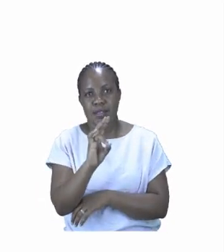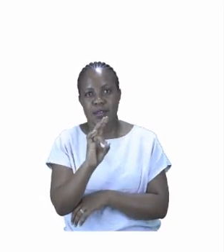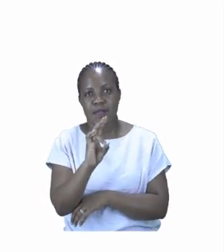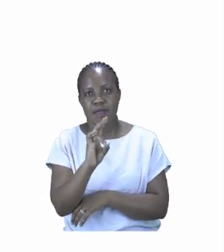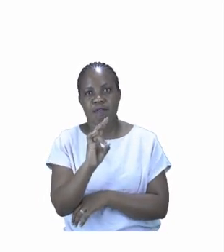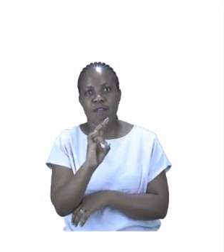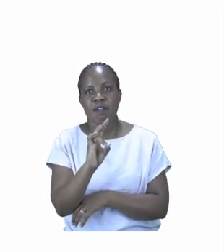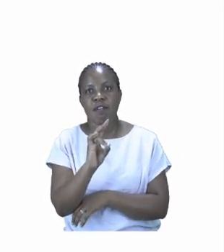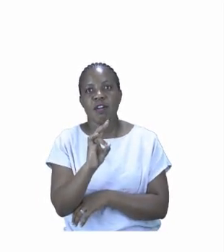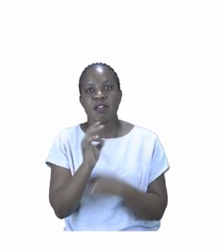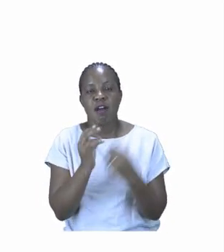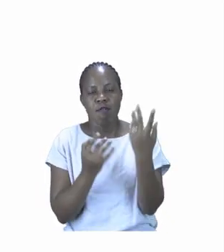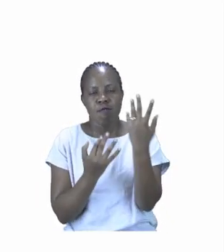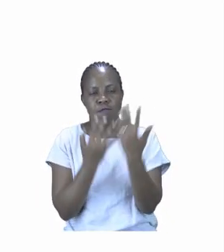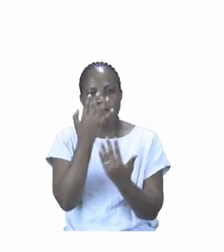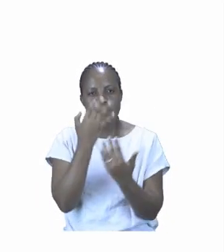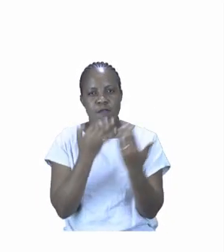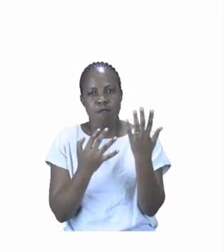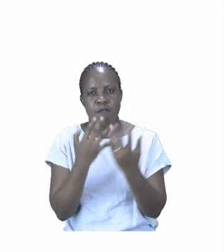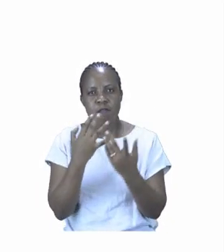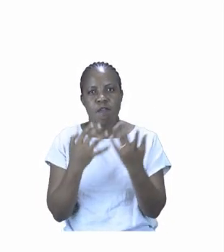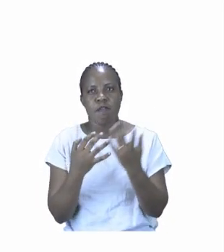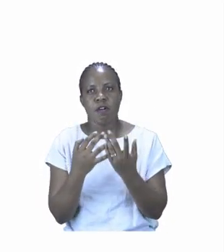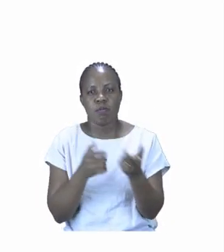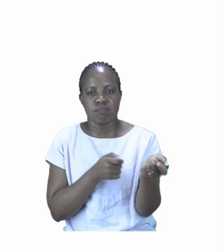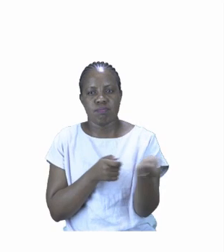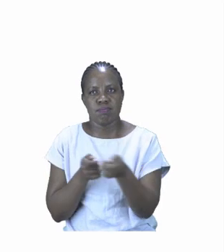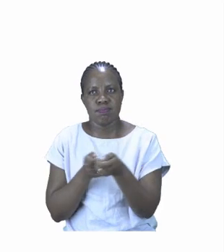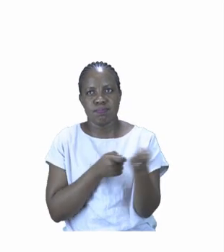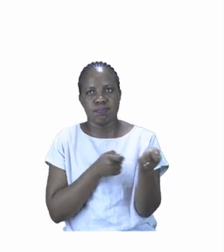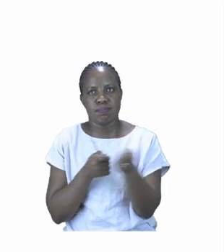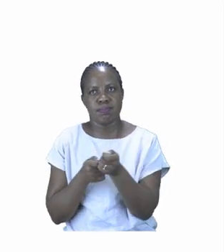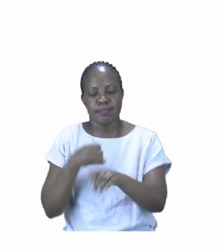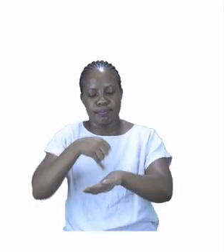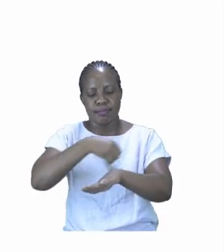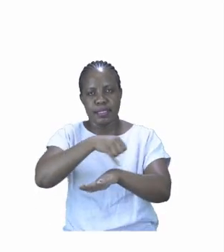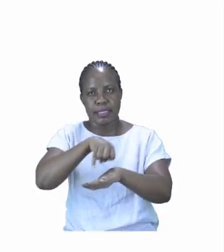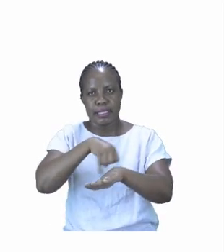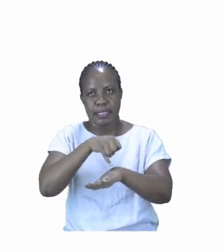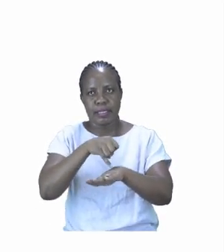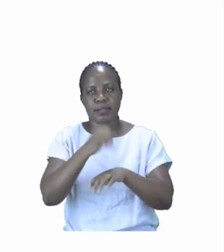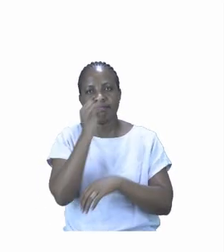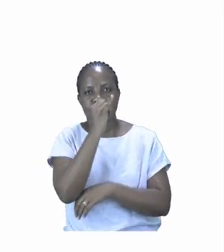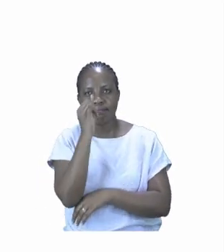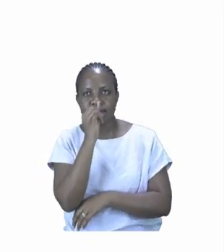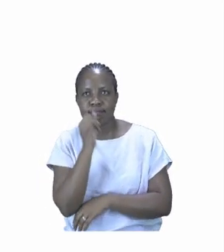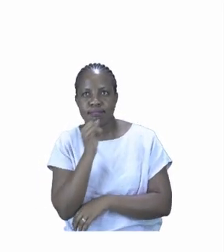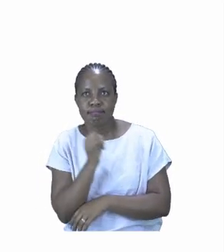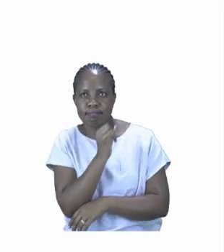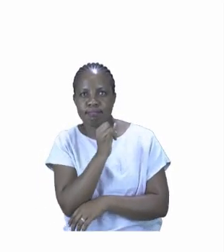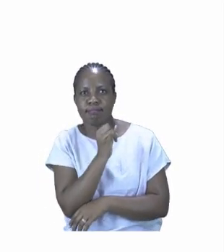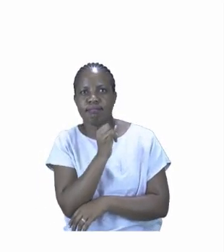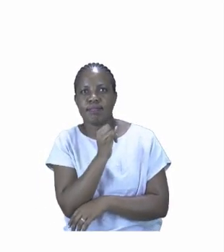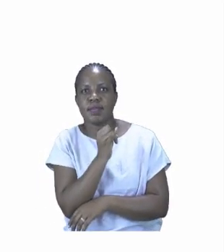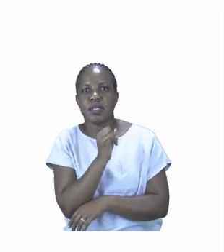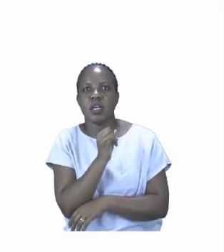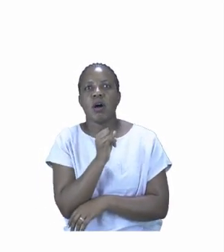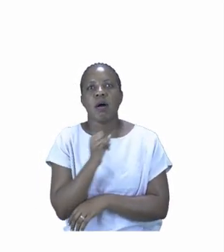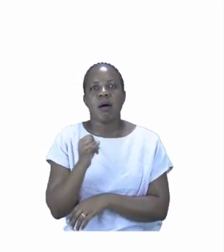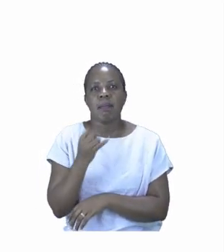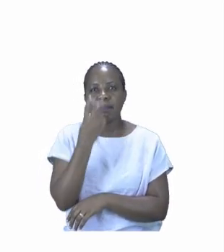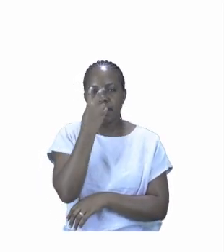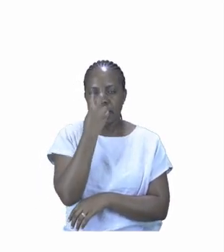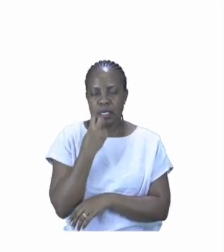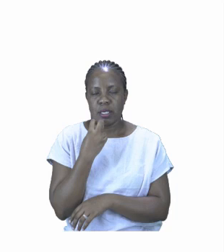are going to draw a nice black and white dog. Then when you're done with all of